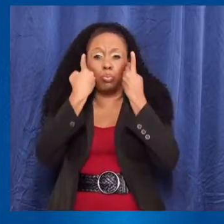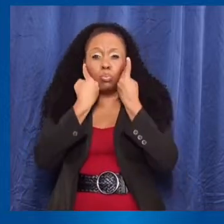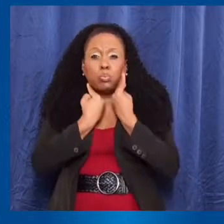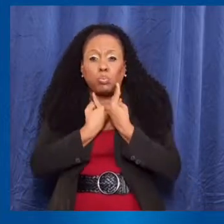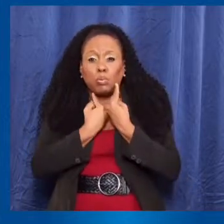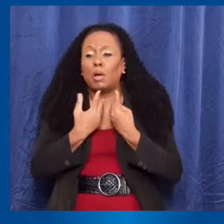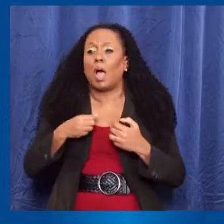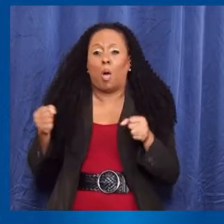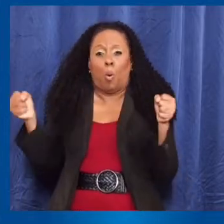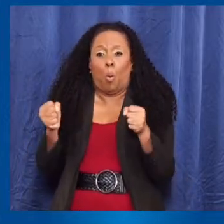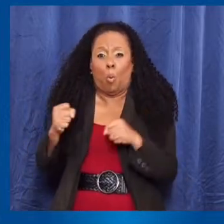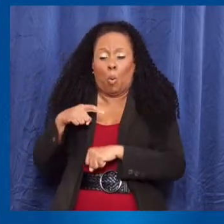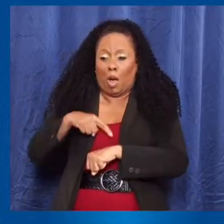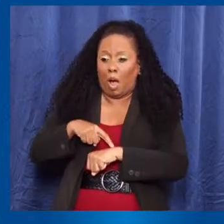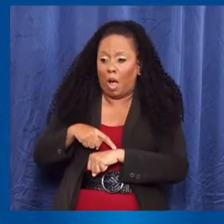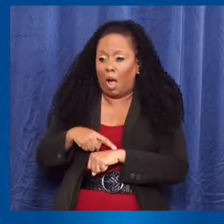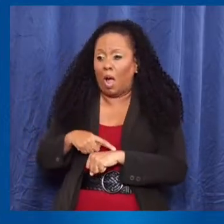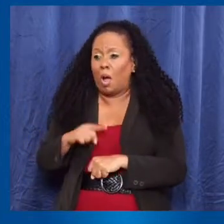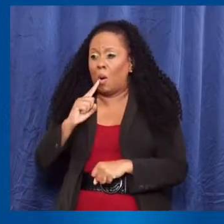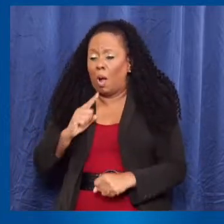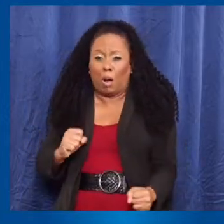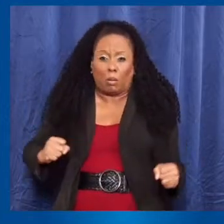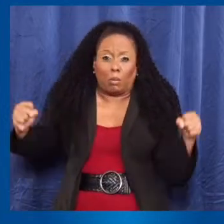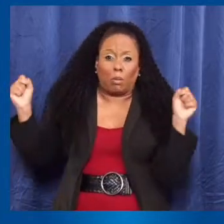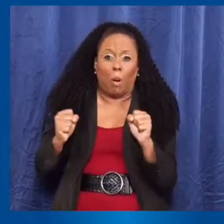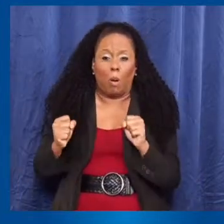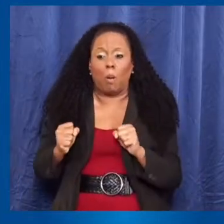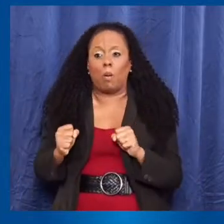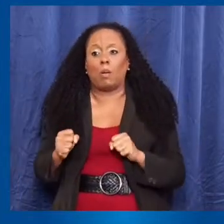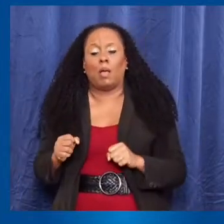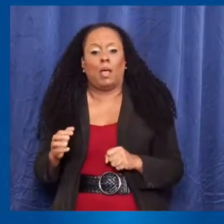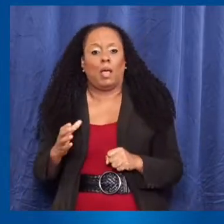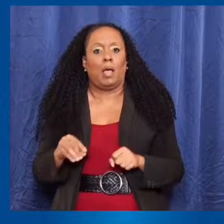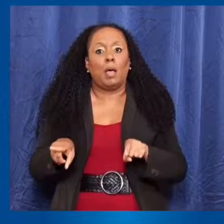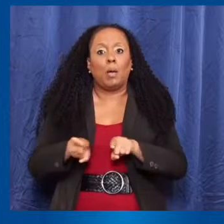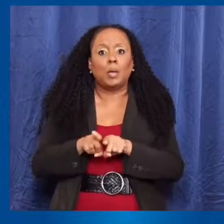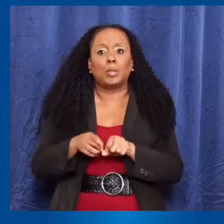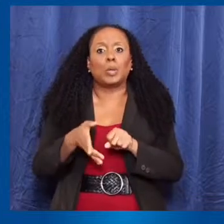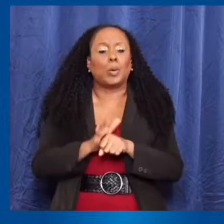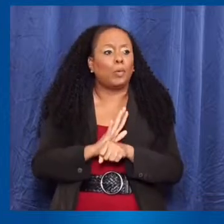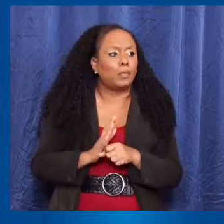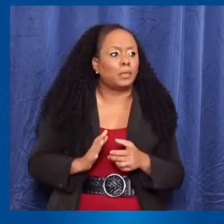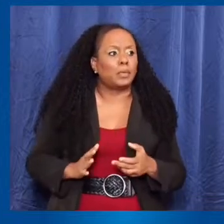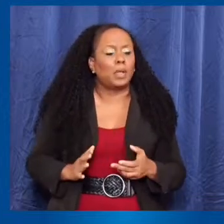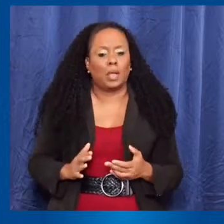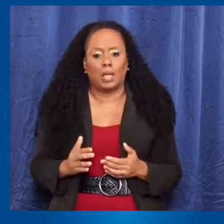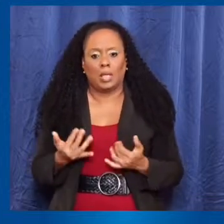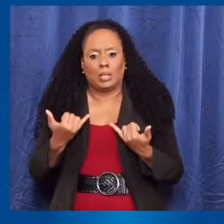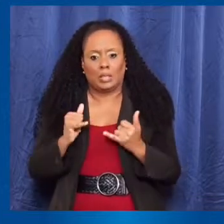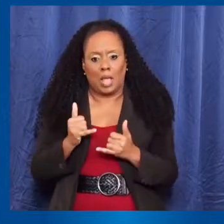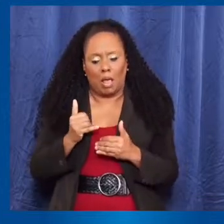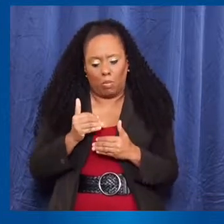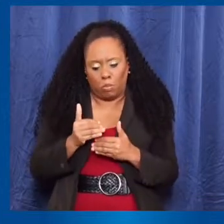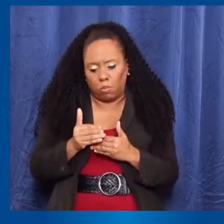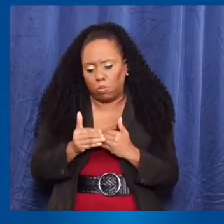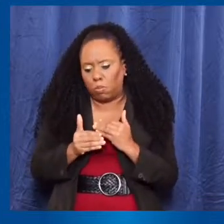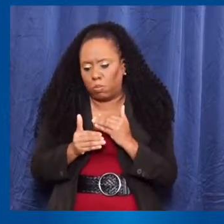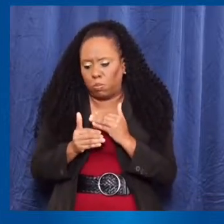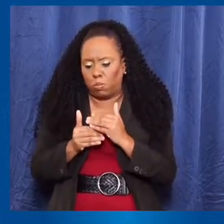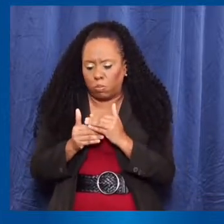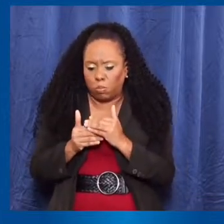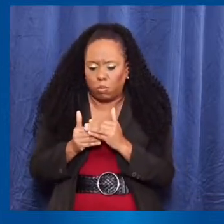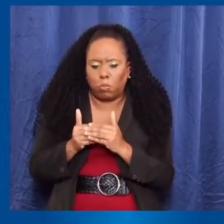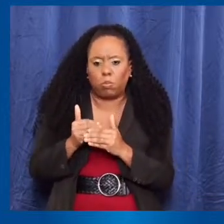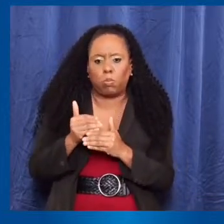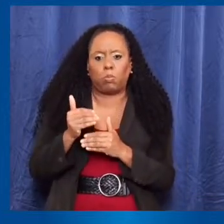and pandemic with the COVID-19, the slow motion pandemic that you've heard me speak about with the antimicrobial resistance,